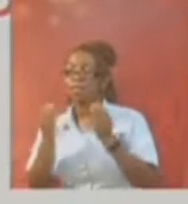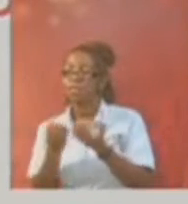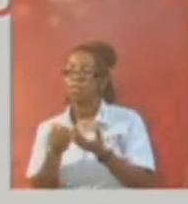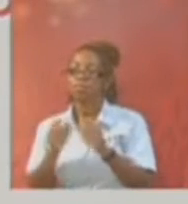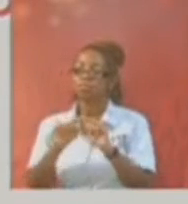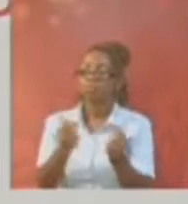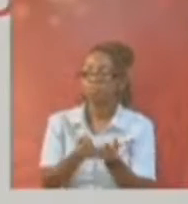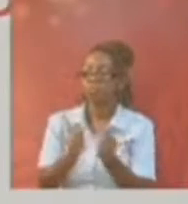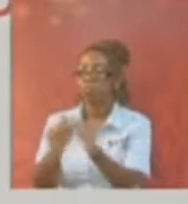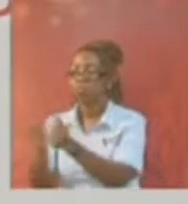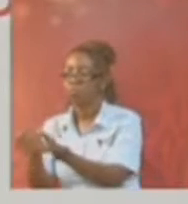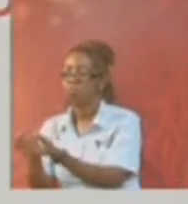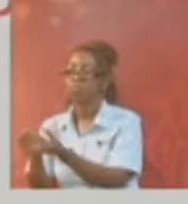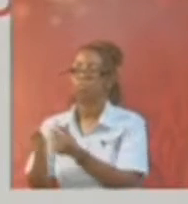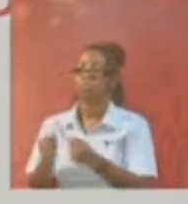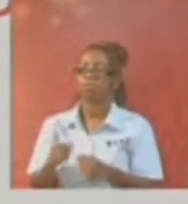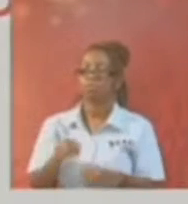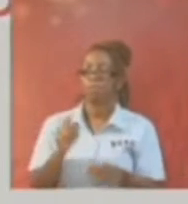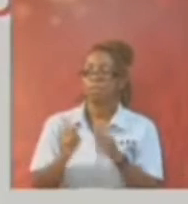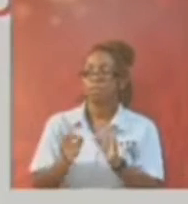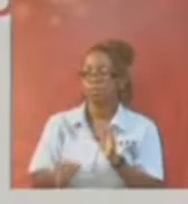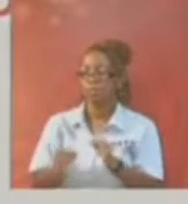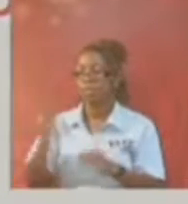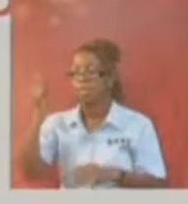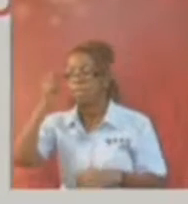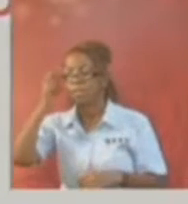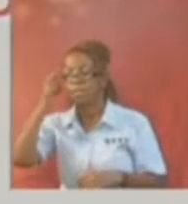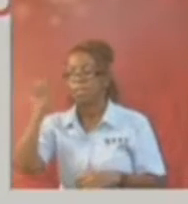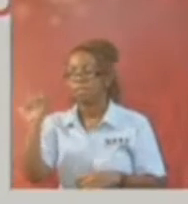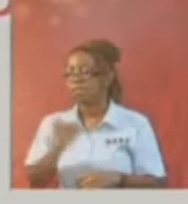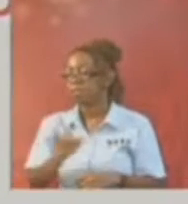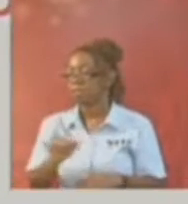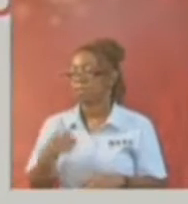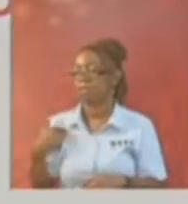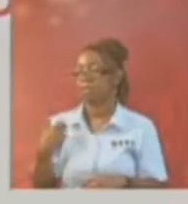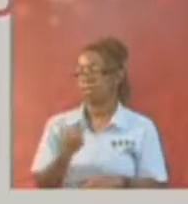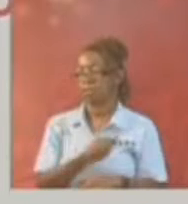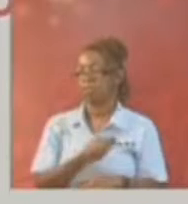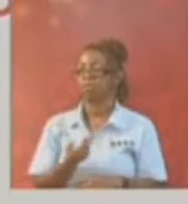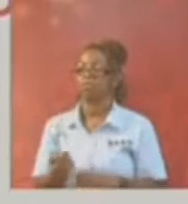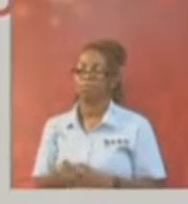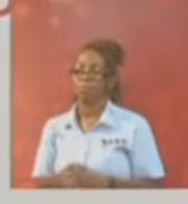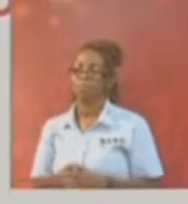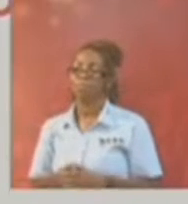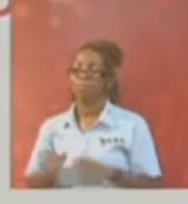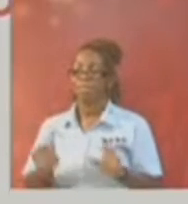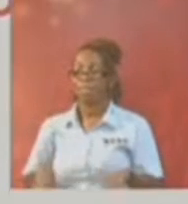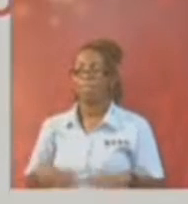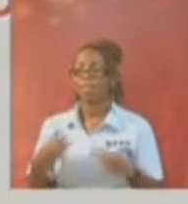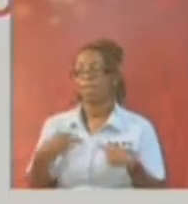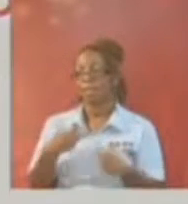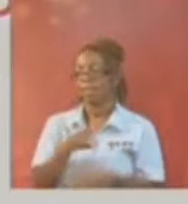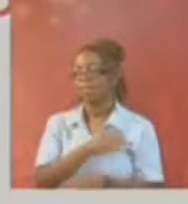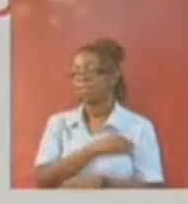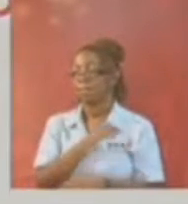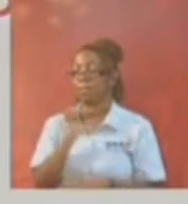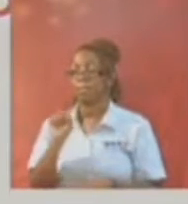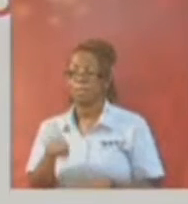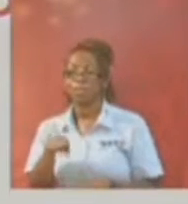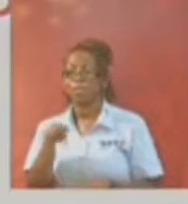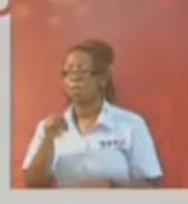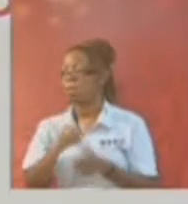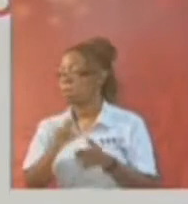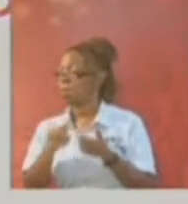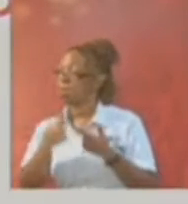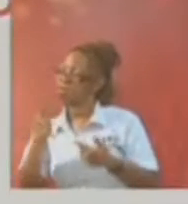and looked at the same things and come to a conclusion on whether these can be used or not. So the WHO does something